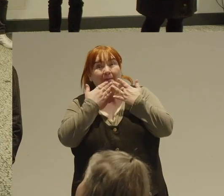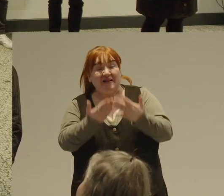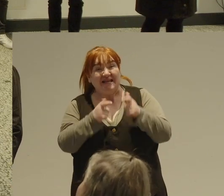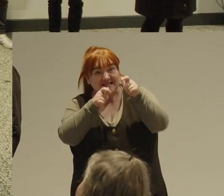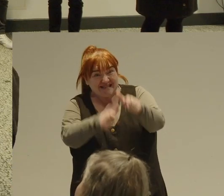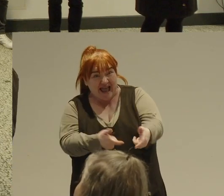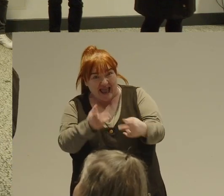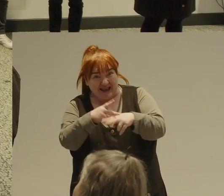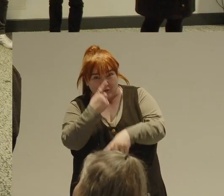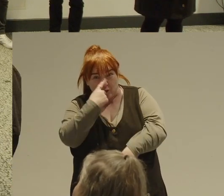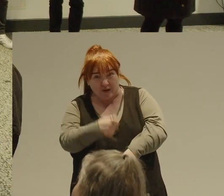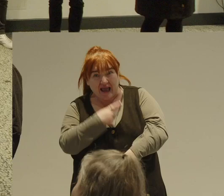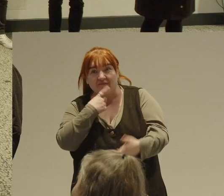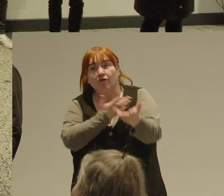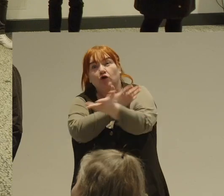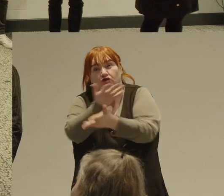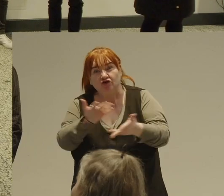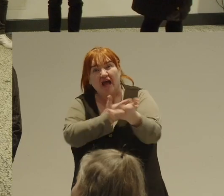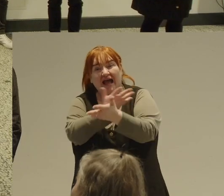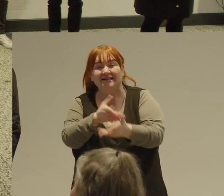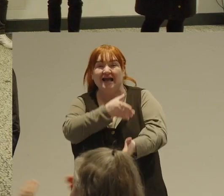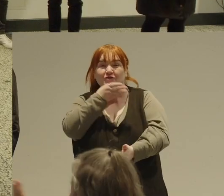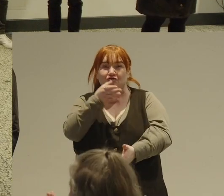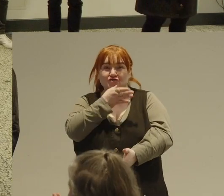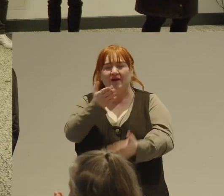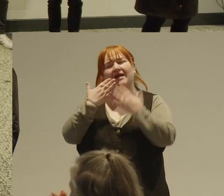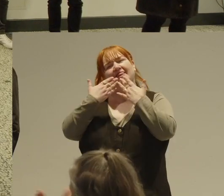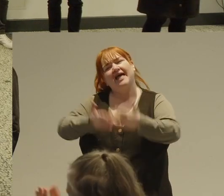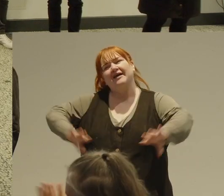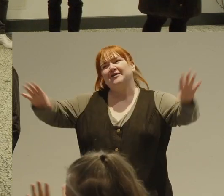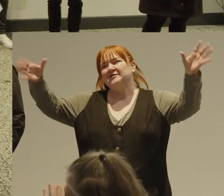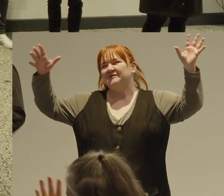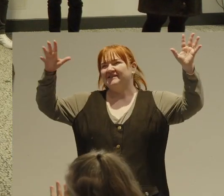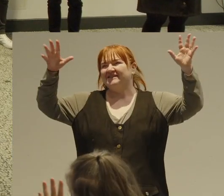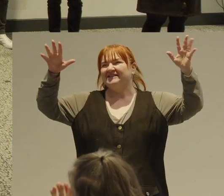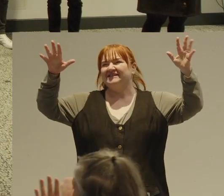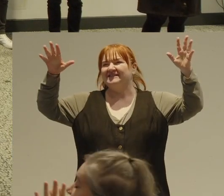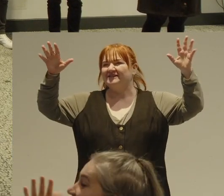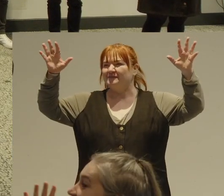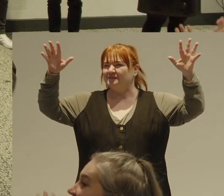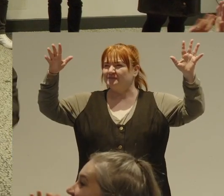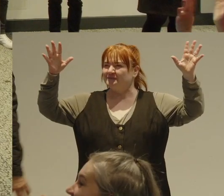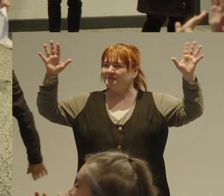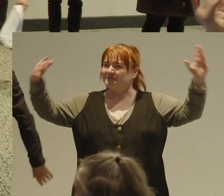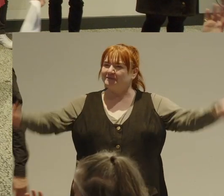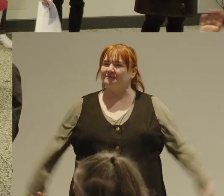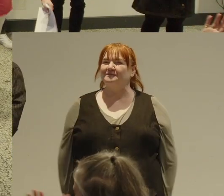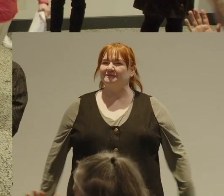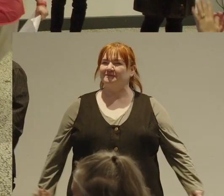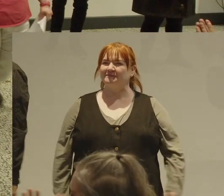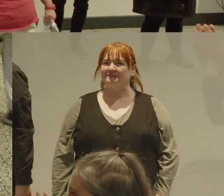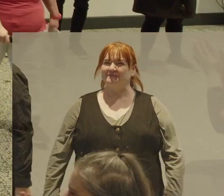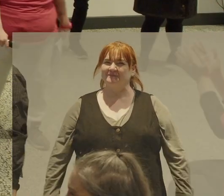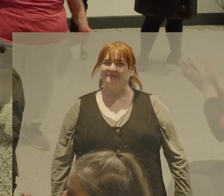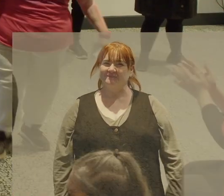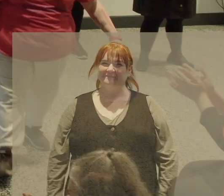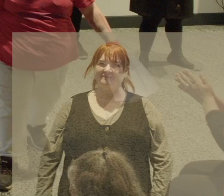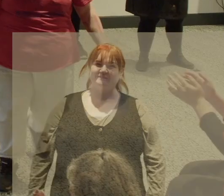a drink and have a chat as well. Yeah. So thank you. And thanks to live streamers. Thank you. Bye.